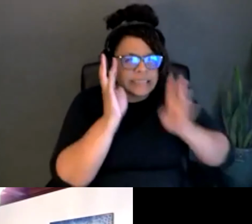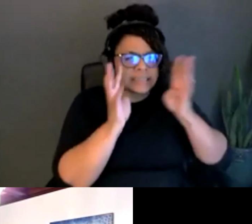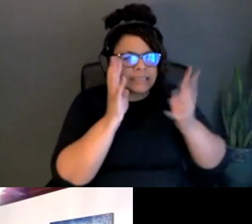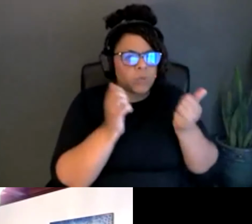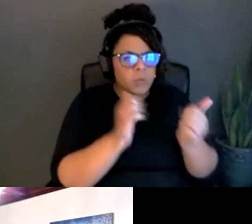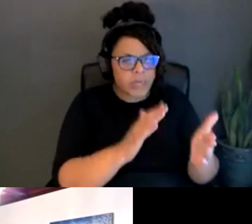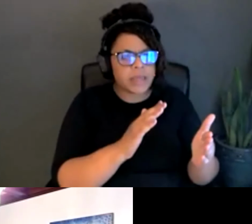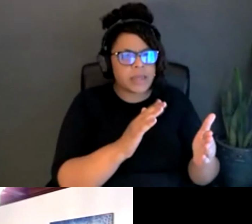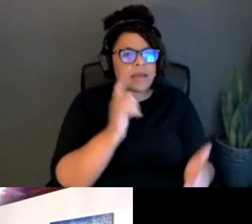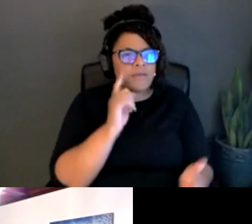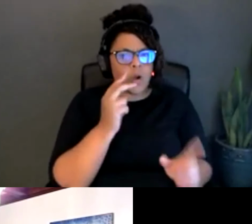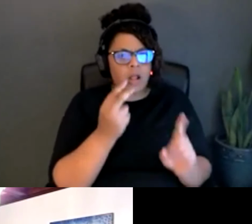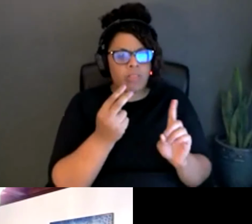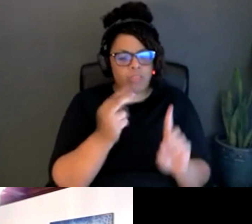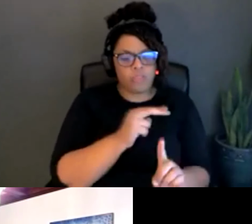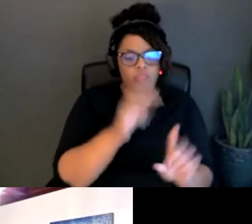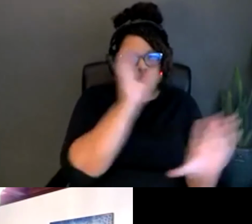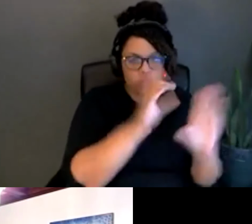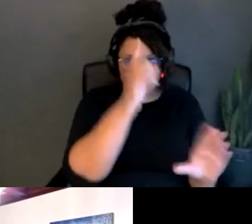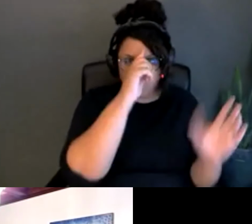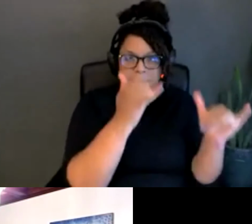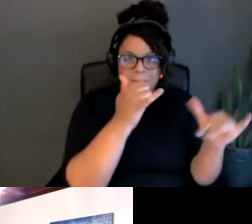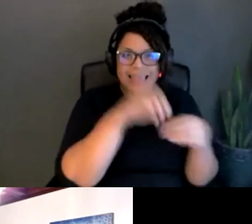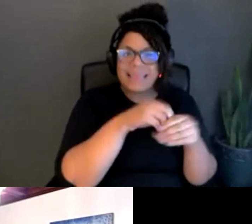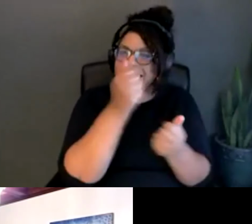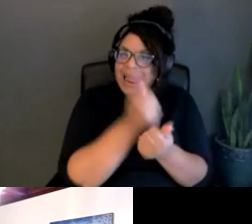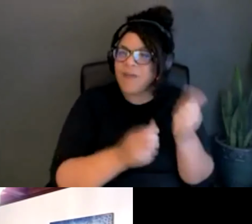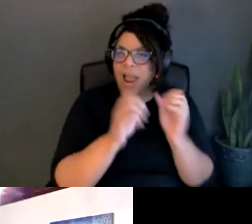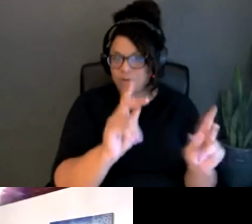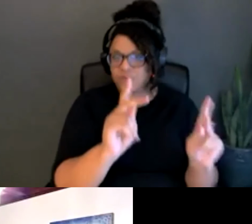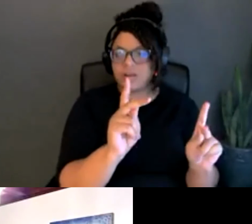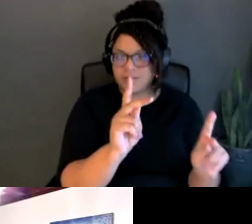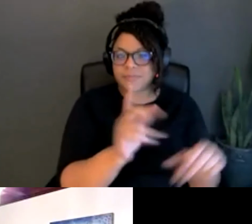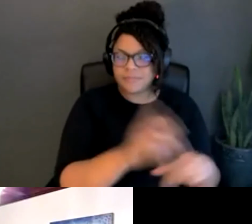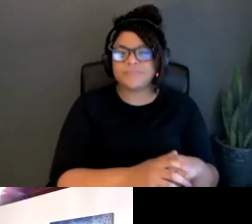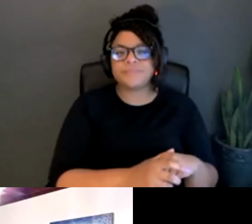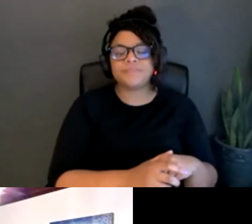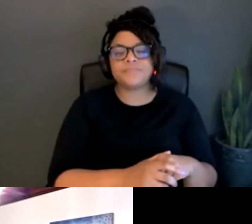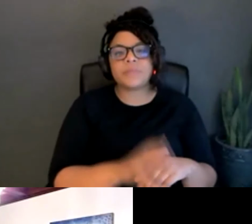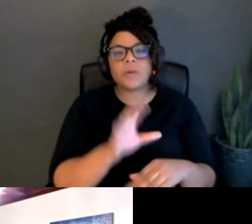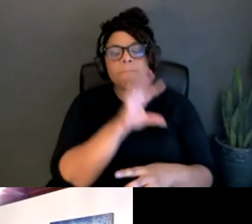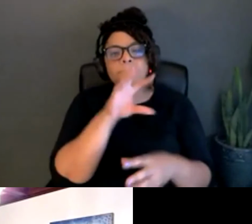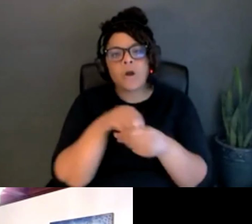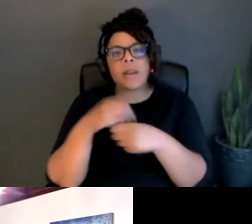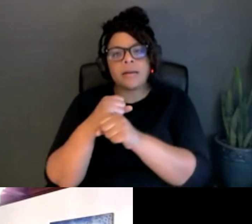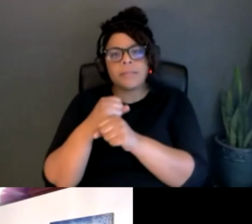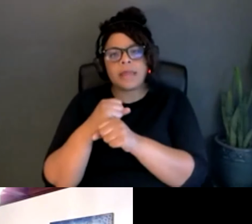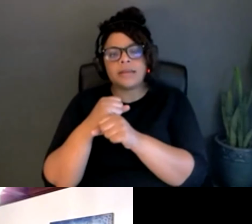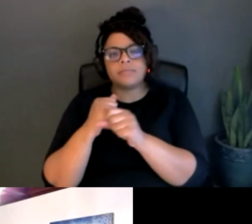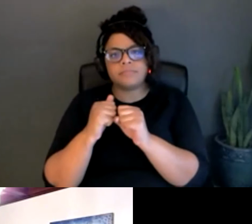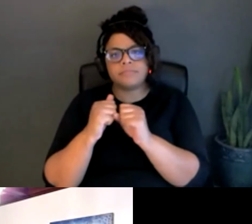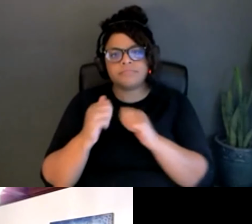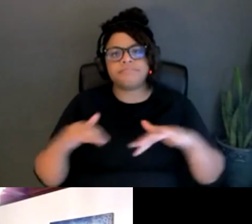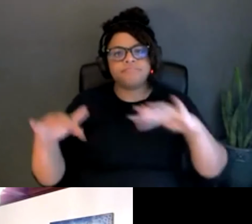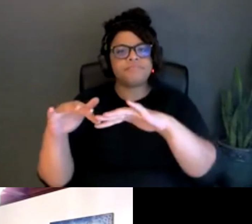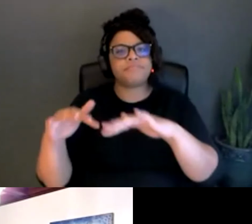to look for play in every opportunity. And so part of creating this idea of thinking